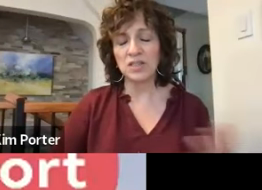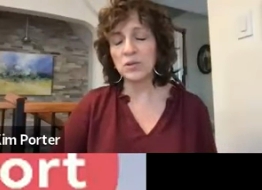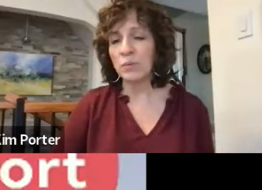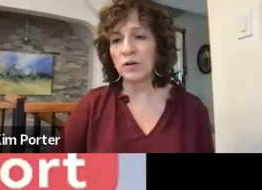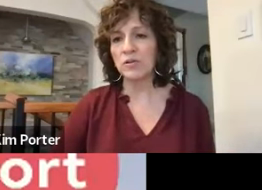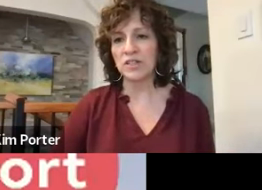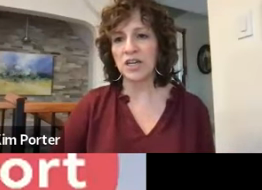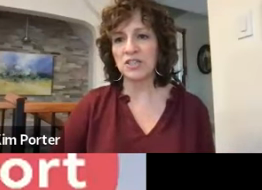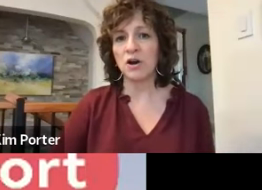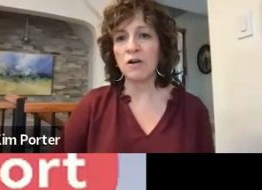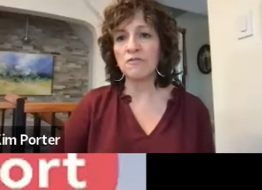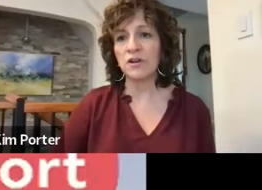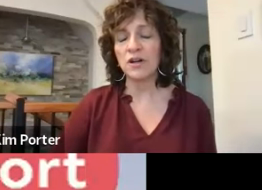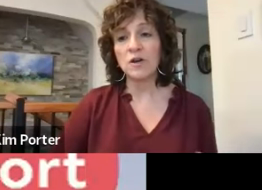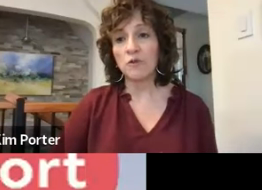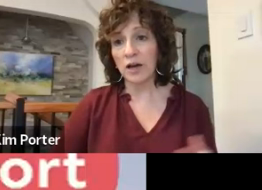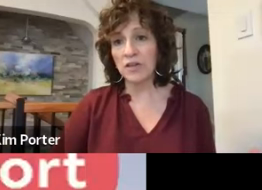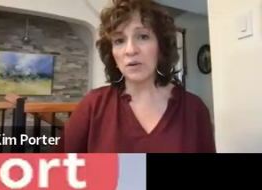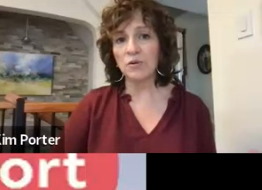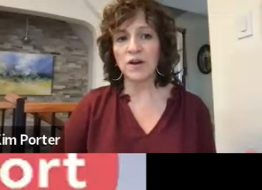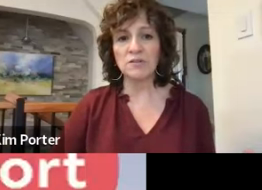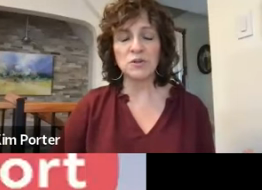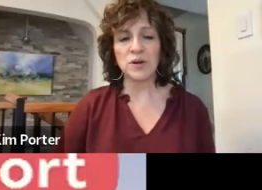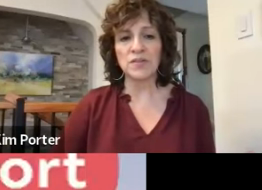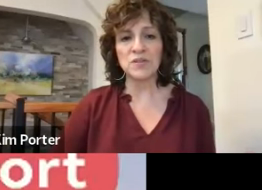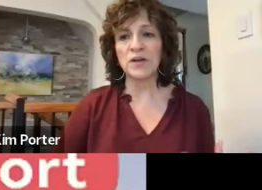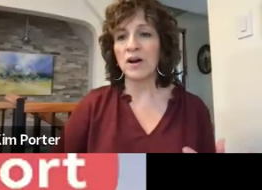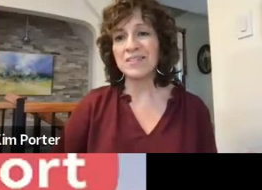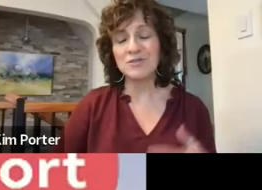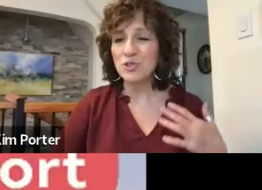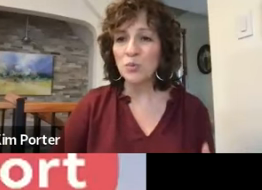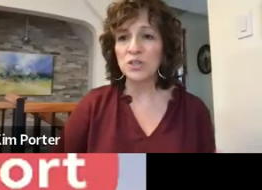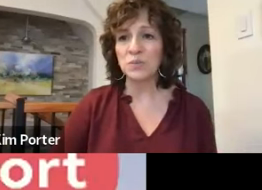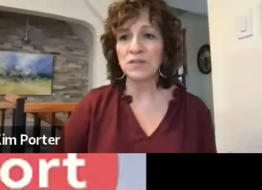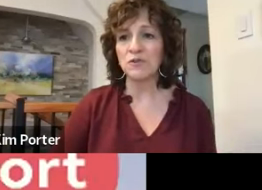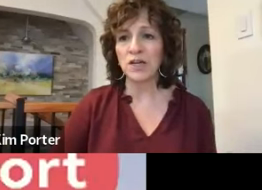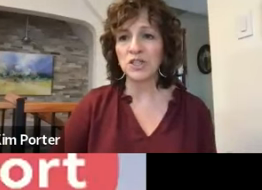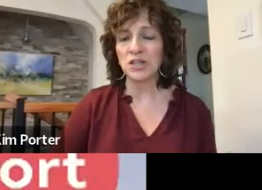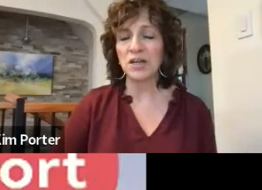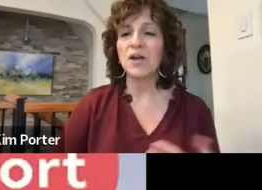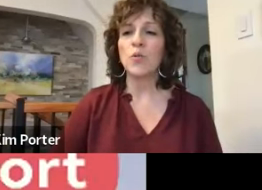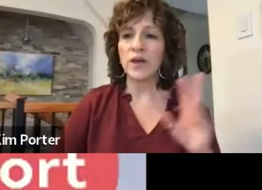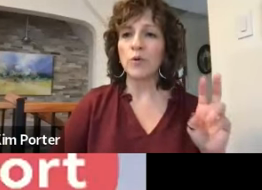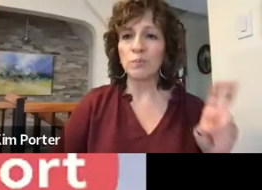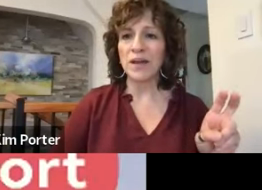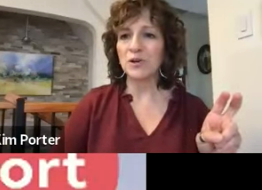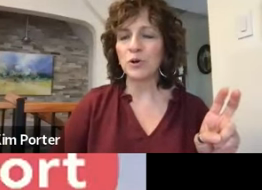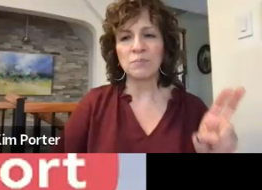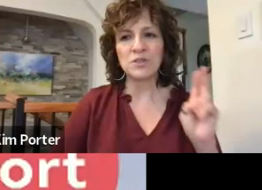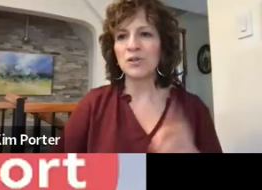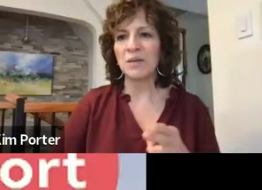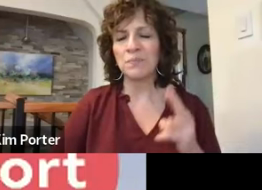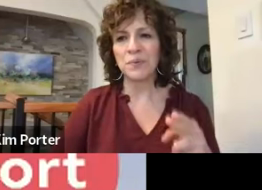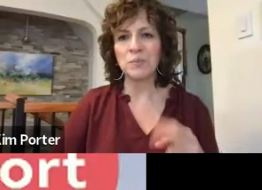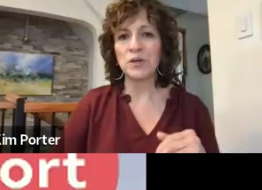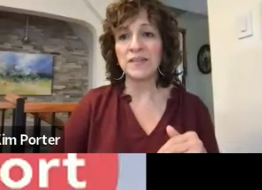more continuing medical education offered for healthcare providers around this, because there's so much misinformation when that word medical, I'm